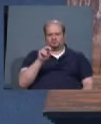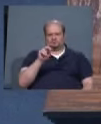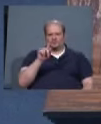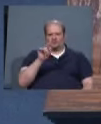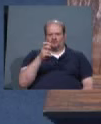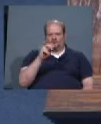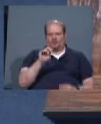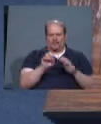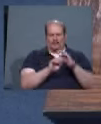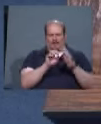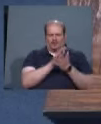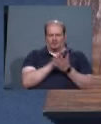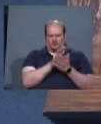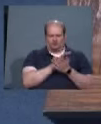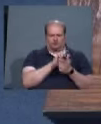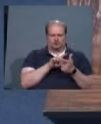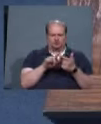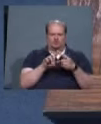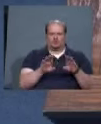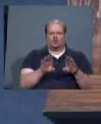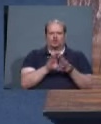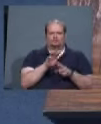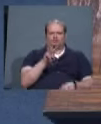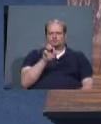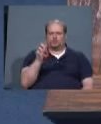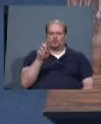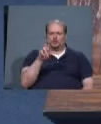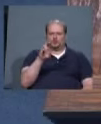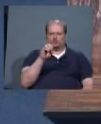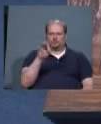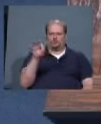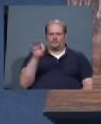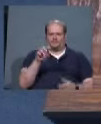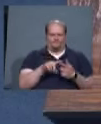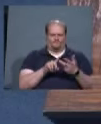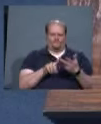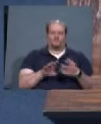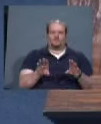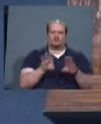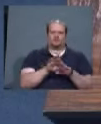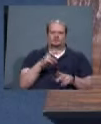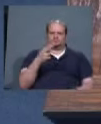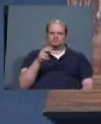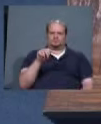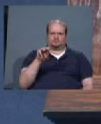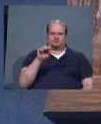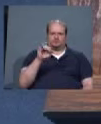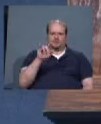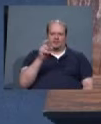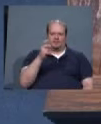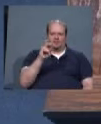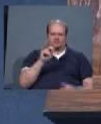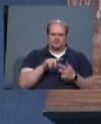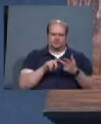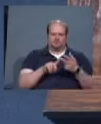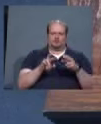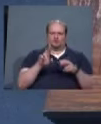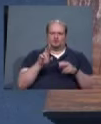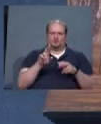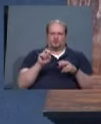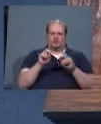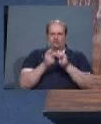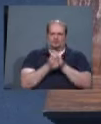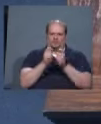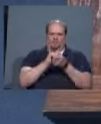School. We have closed Woodruff. We have closed Hamilton. We have repurposed